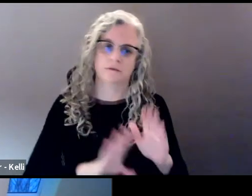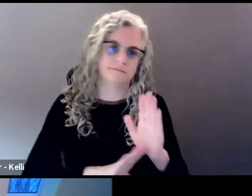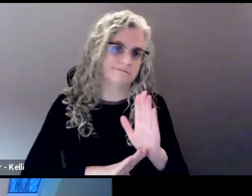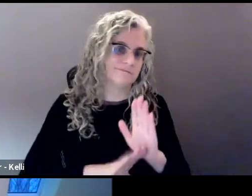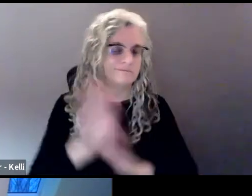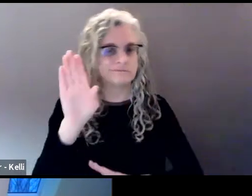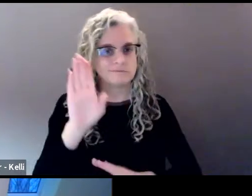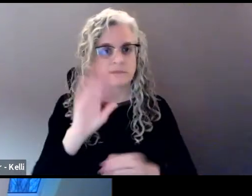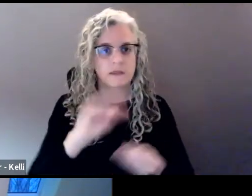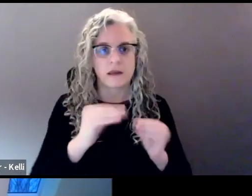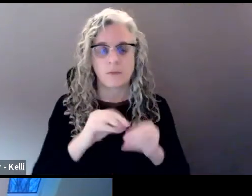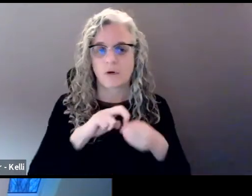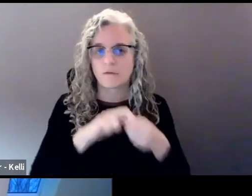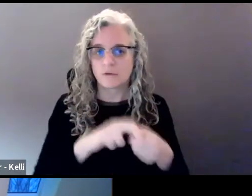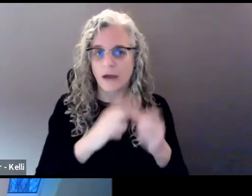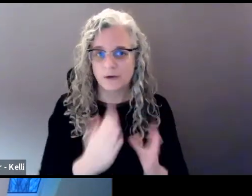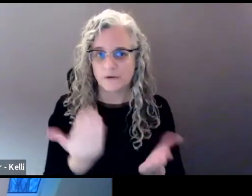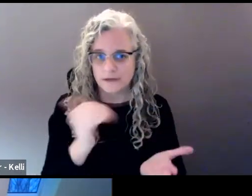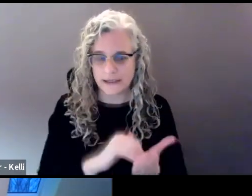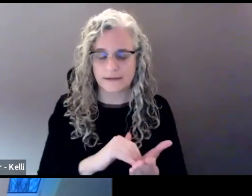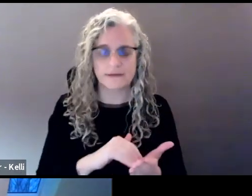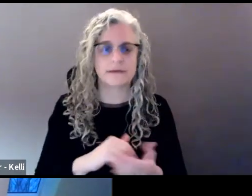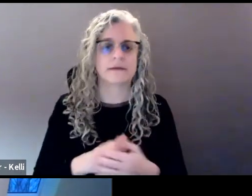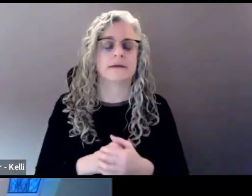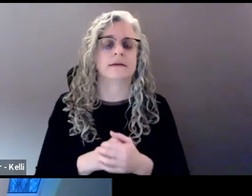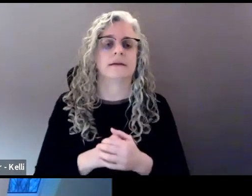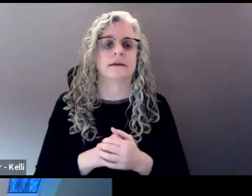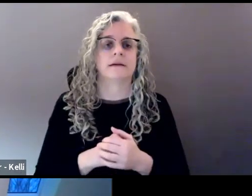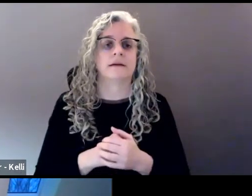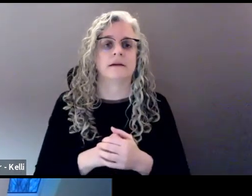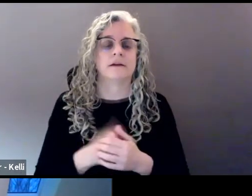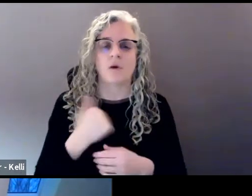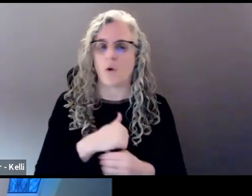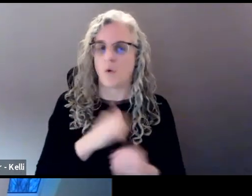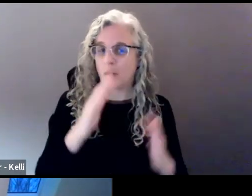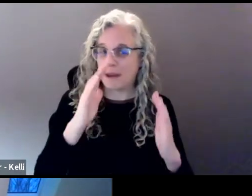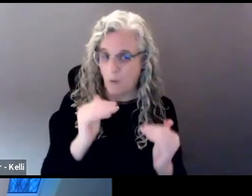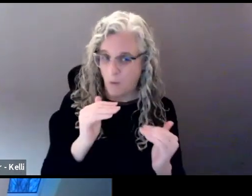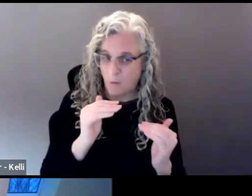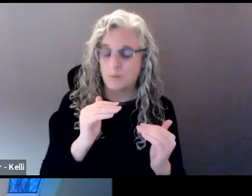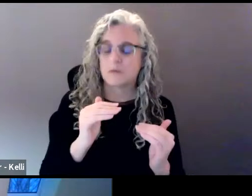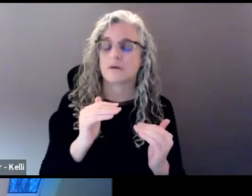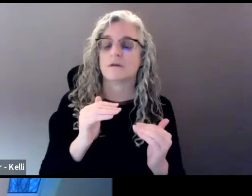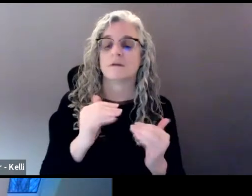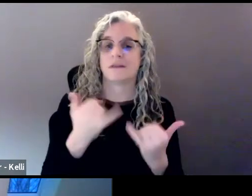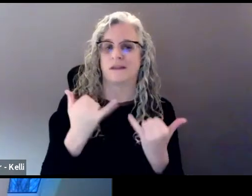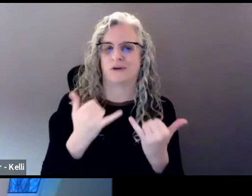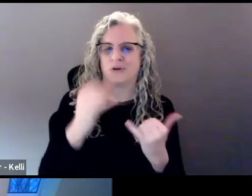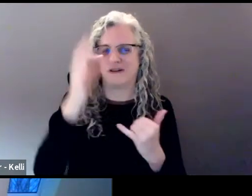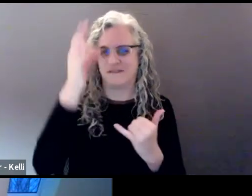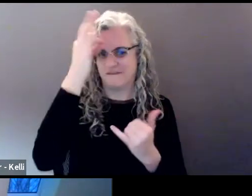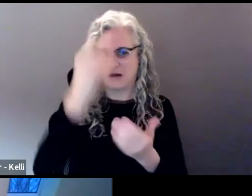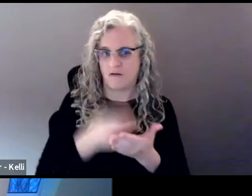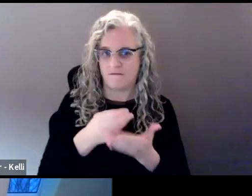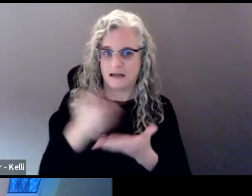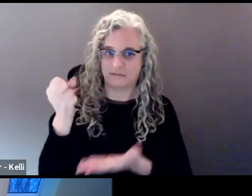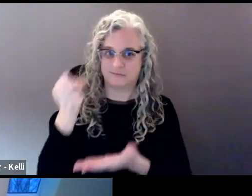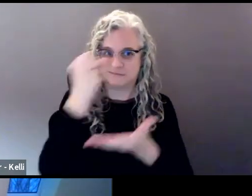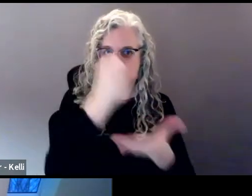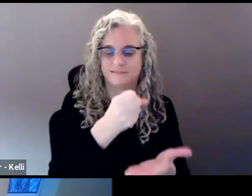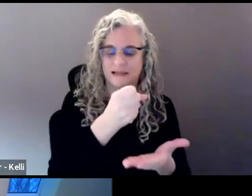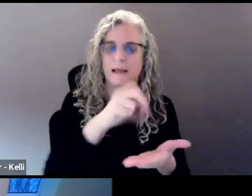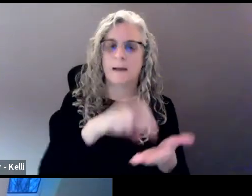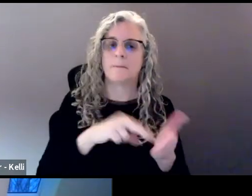rebound of ridership. We hope, as do you, that the current federal funding will make the worst